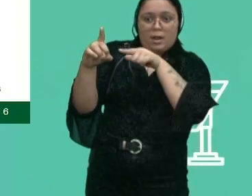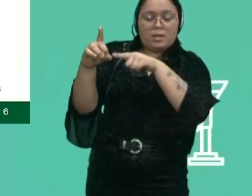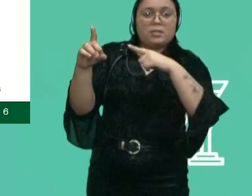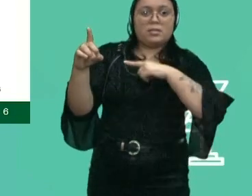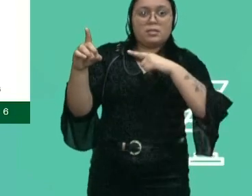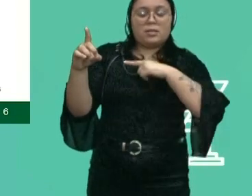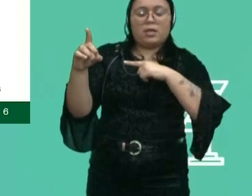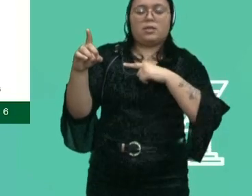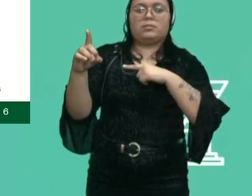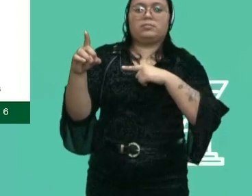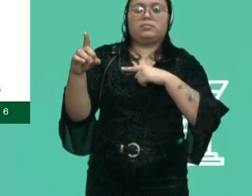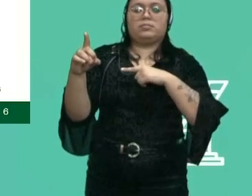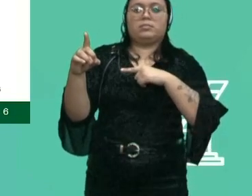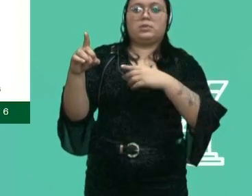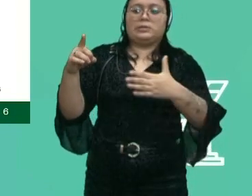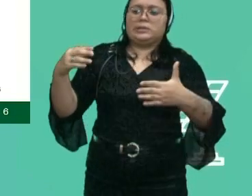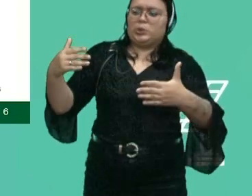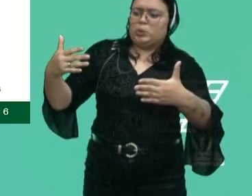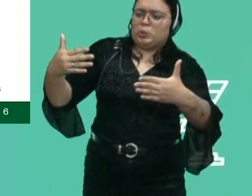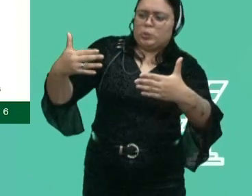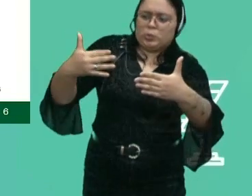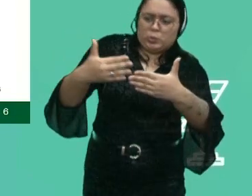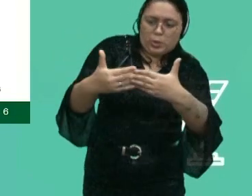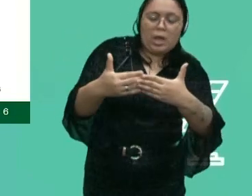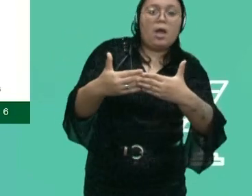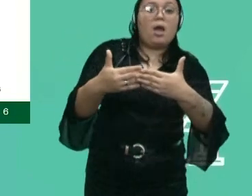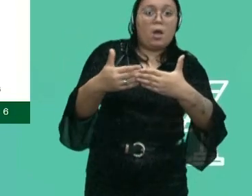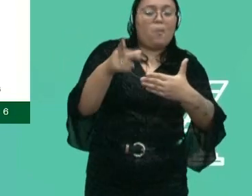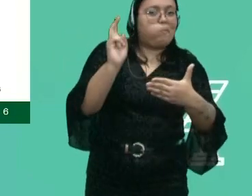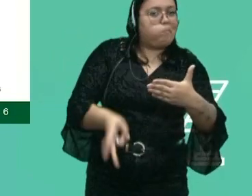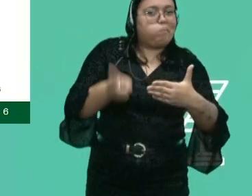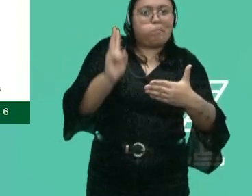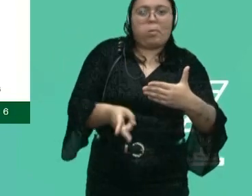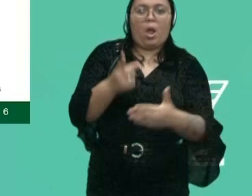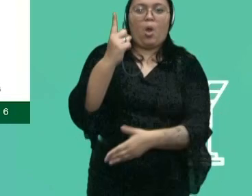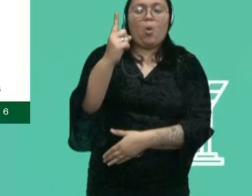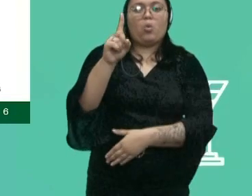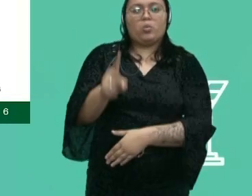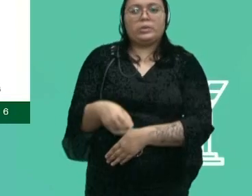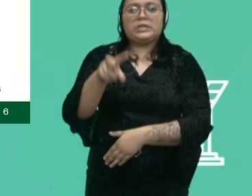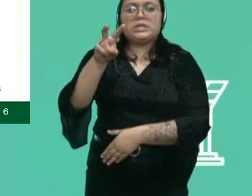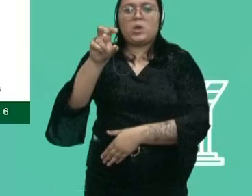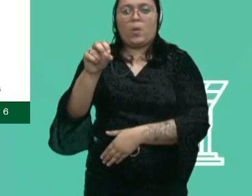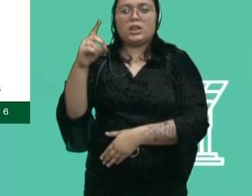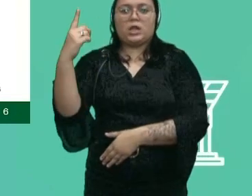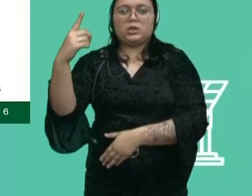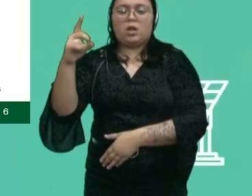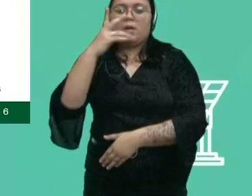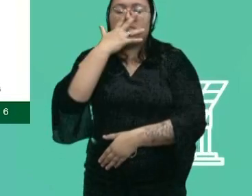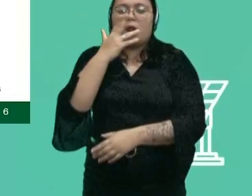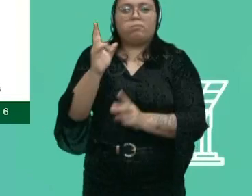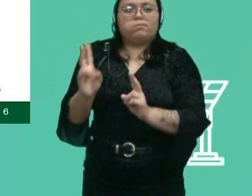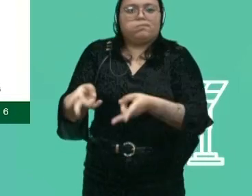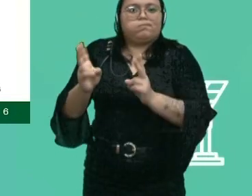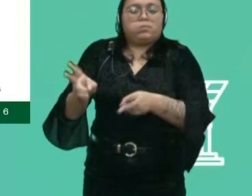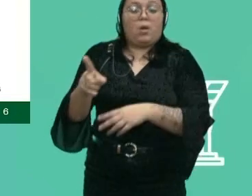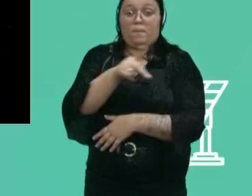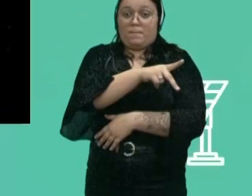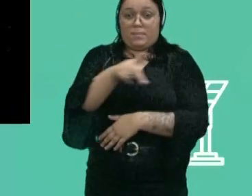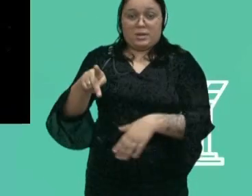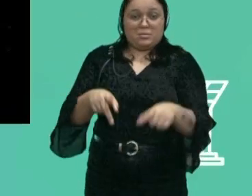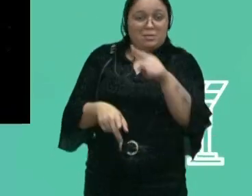in cost, that will unlock market potential. So about a year ago, President Biden asked our Secretary of Energy, what can we do